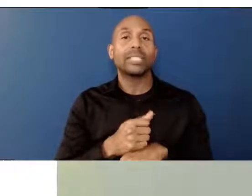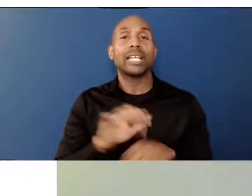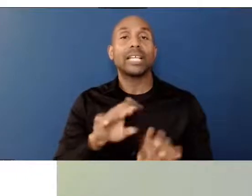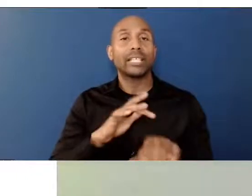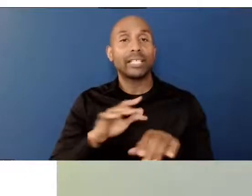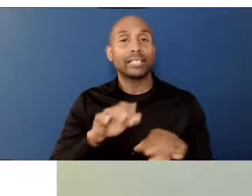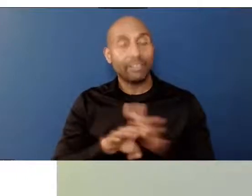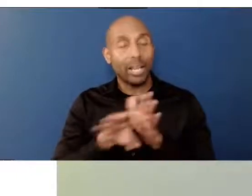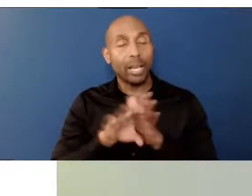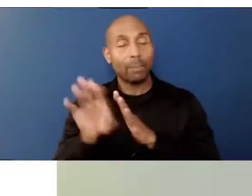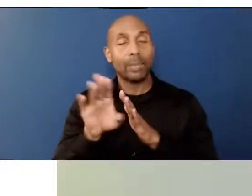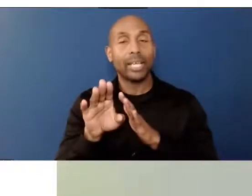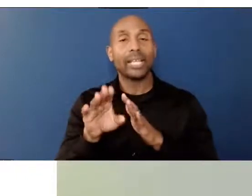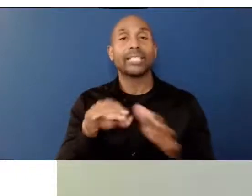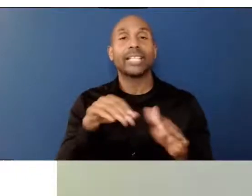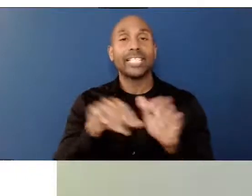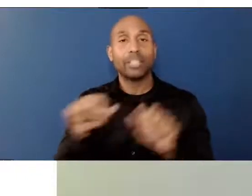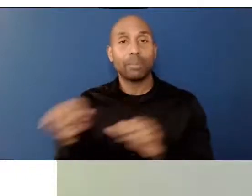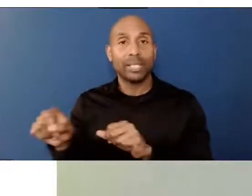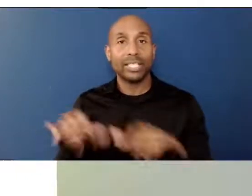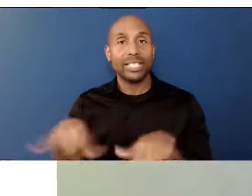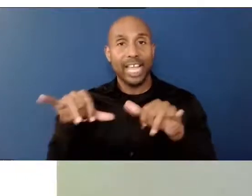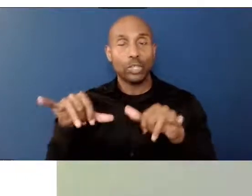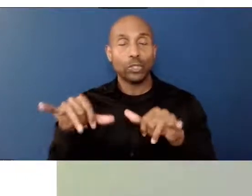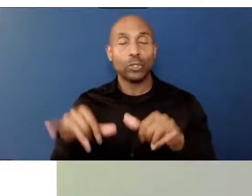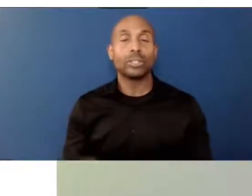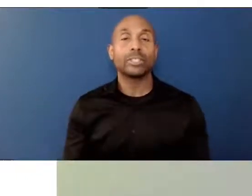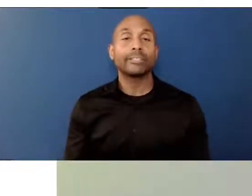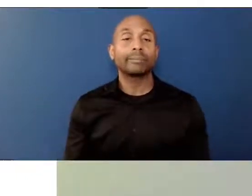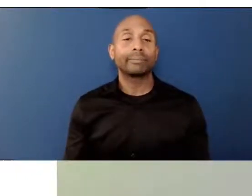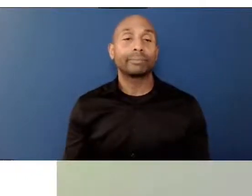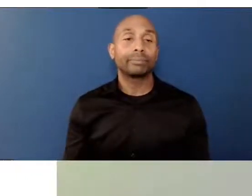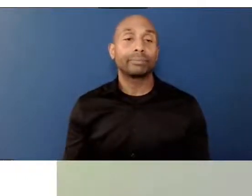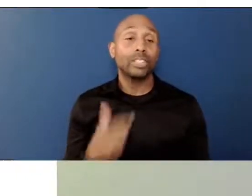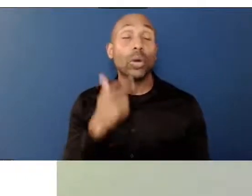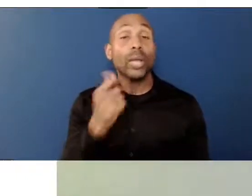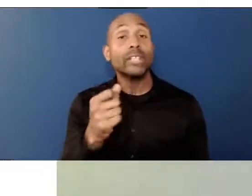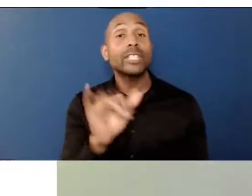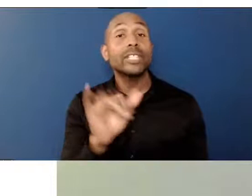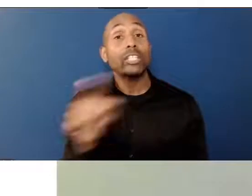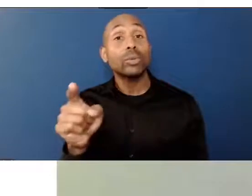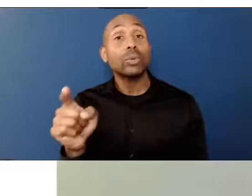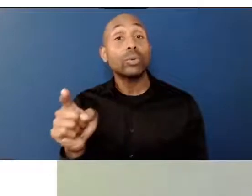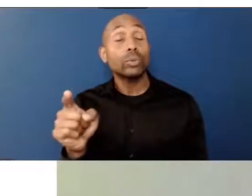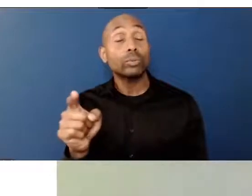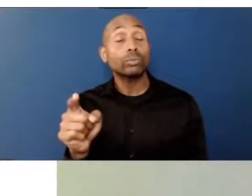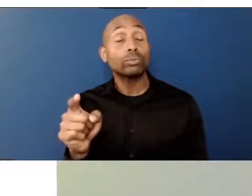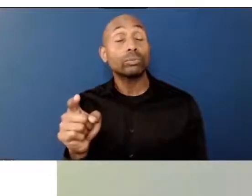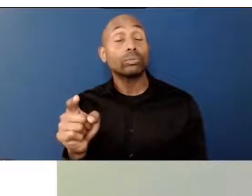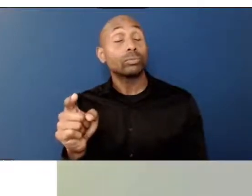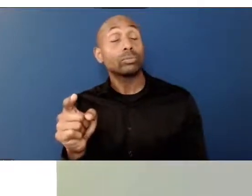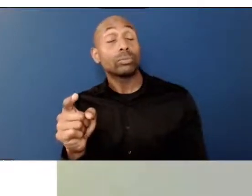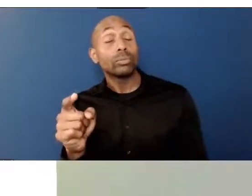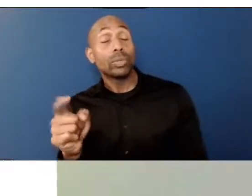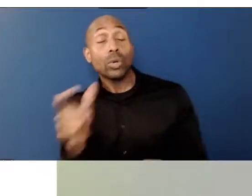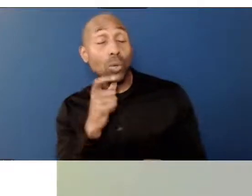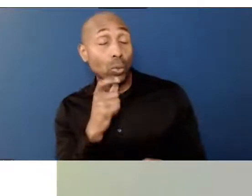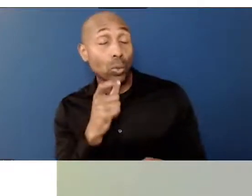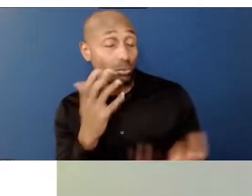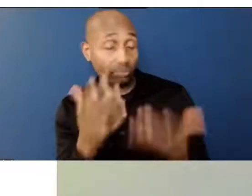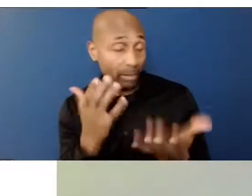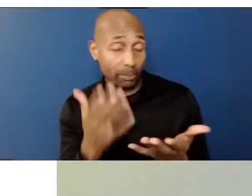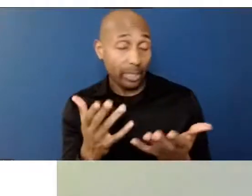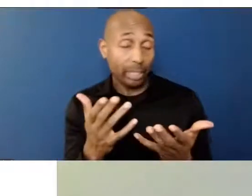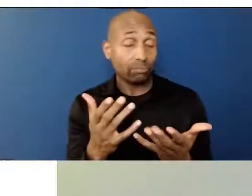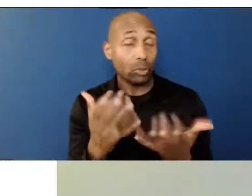who may be watching today as we develop that. And maybe Jessica, I can turn it over